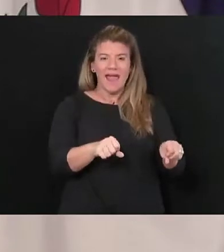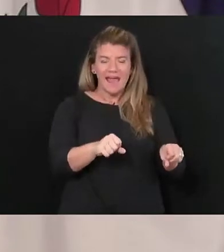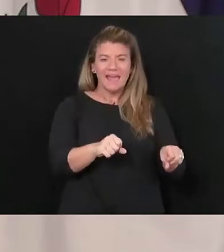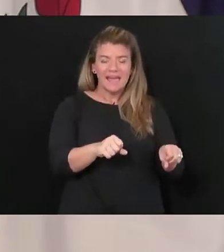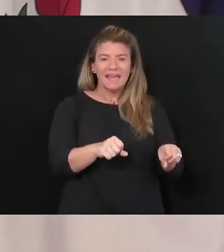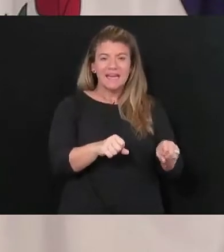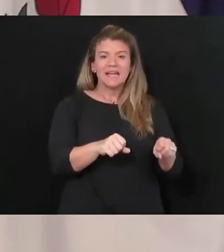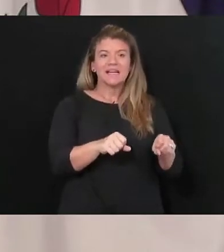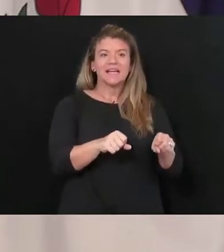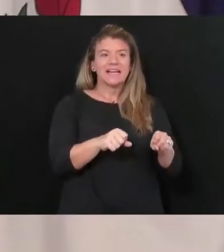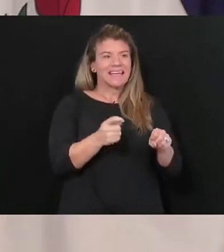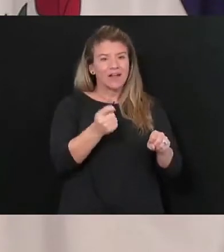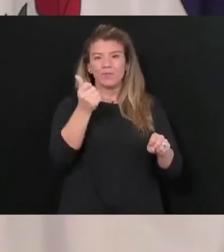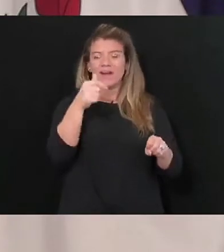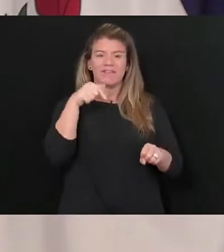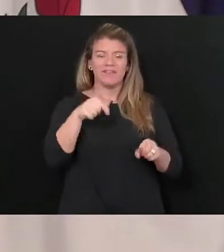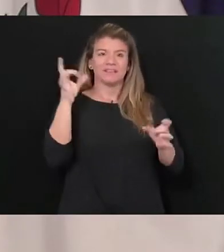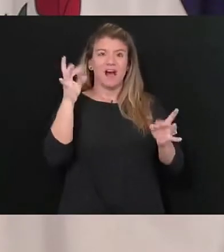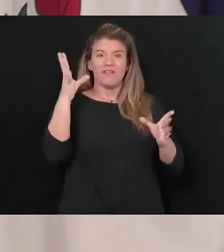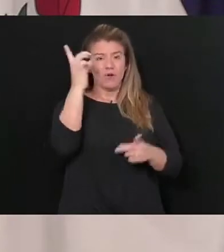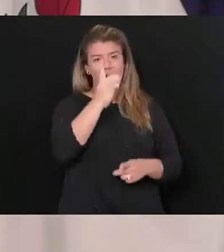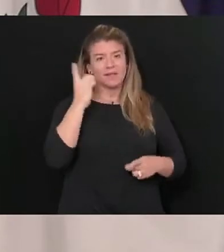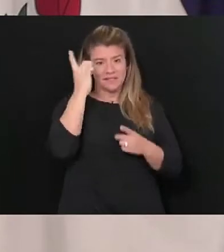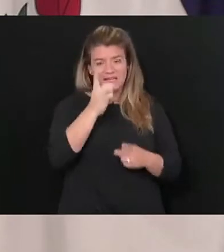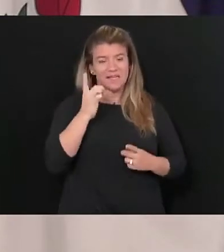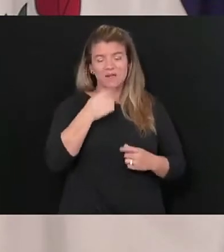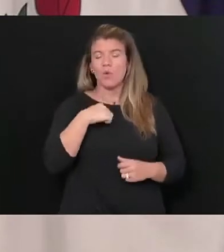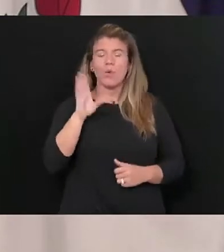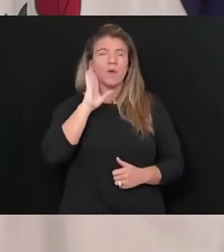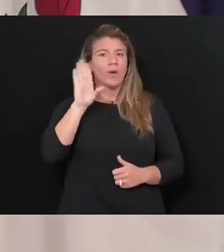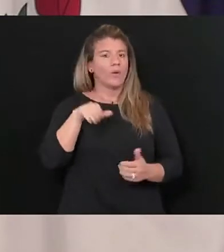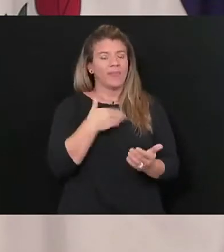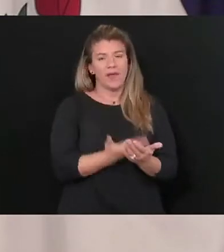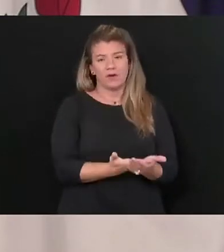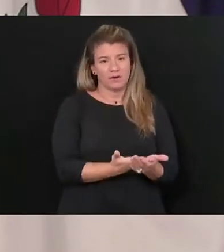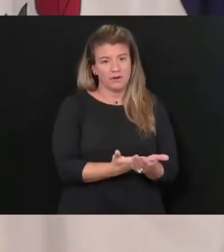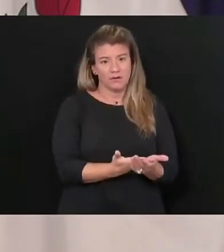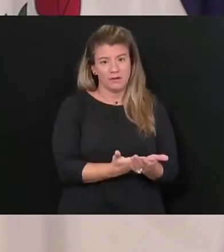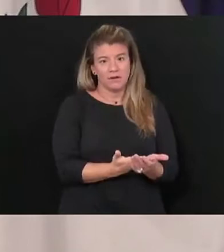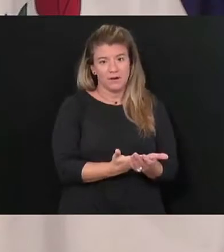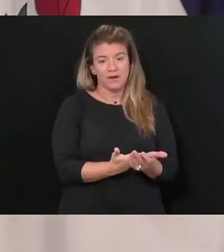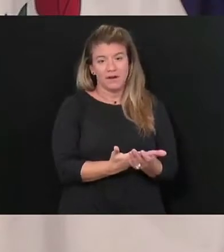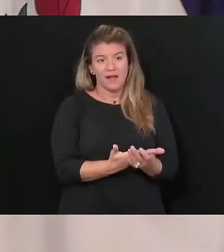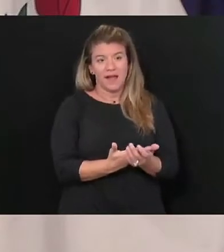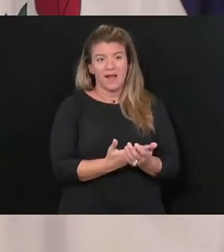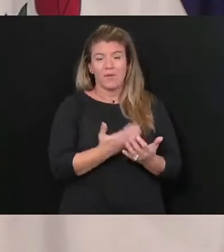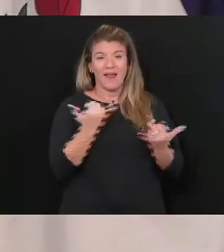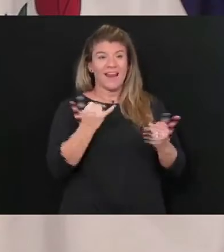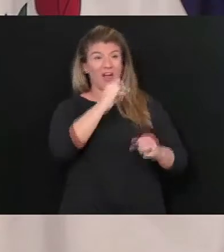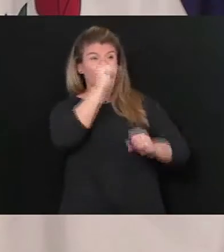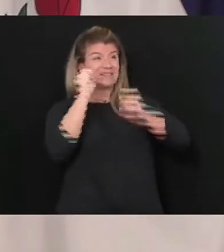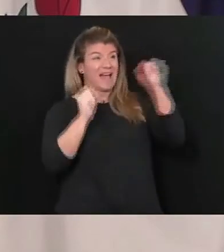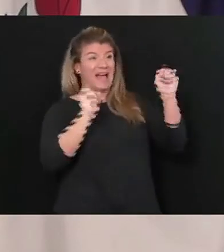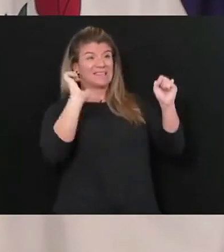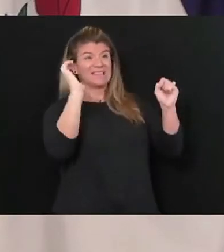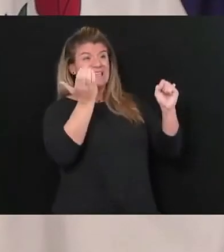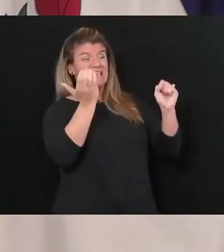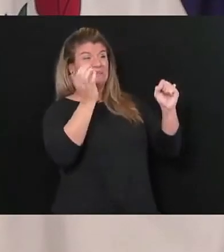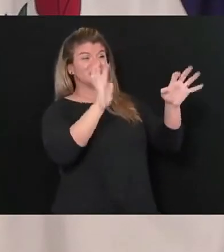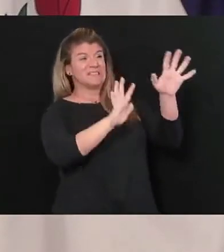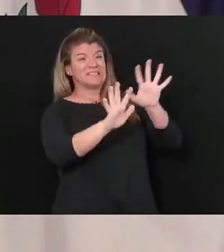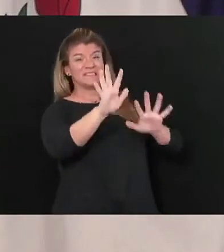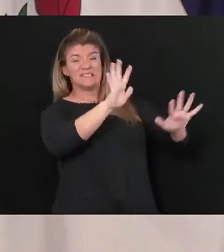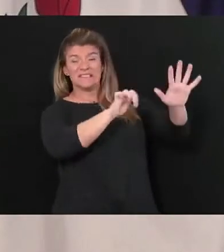this terrible pandemic, and we're going to get there. Although the skies may look a little dark, we're going to get there.